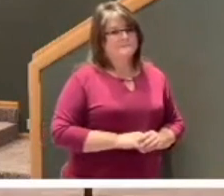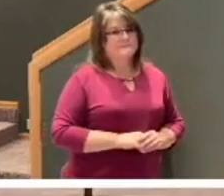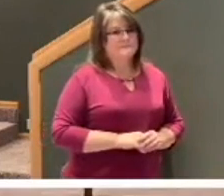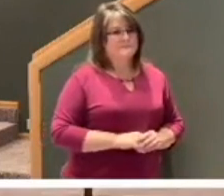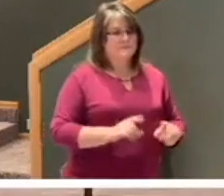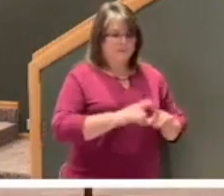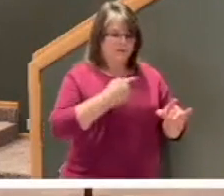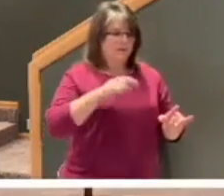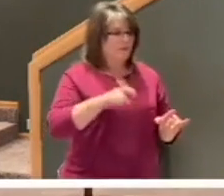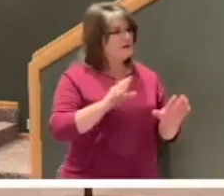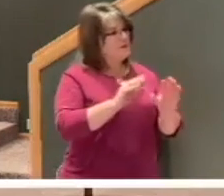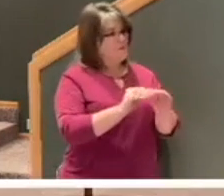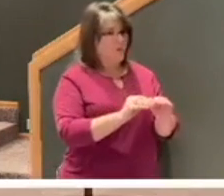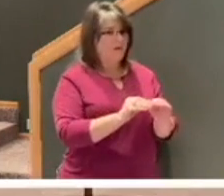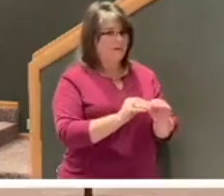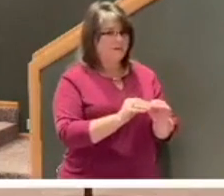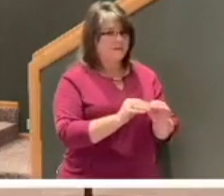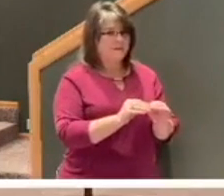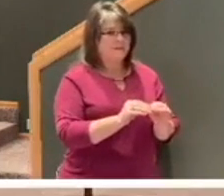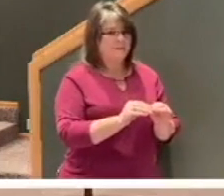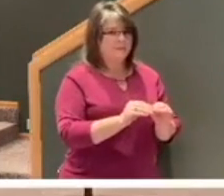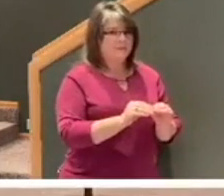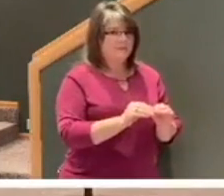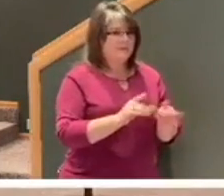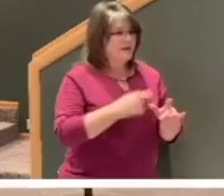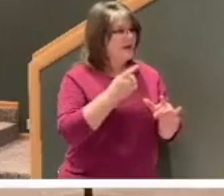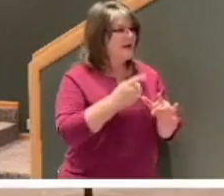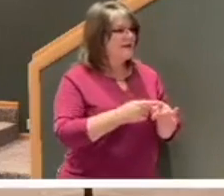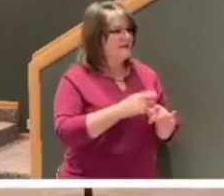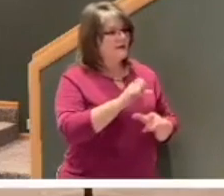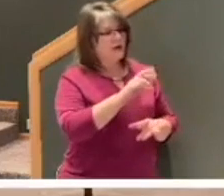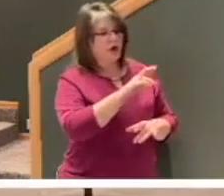But we need more. And then career.